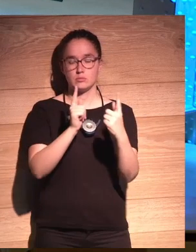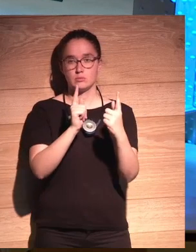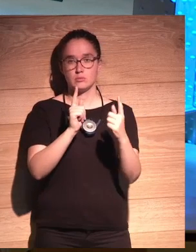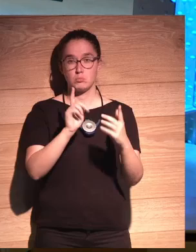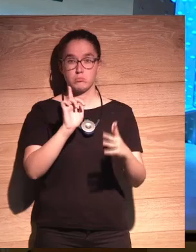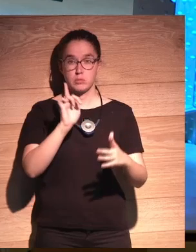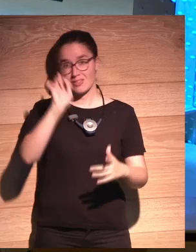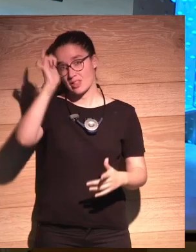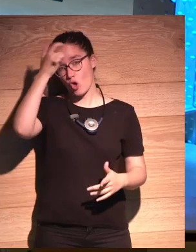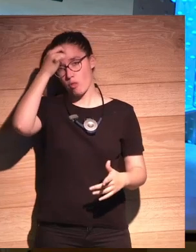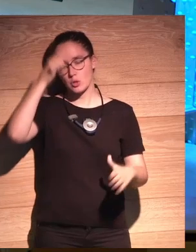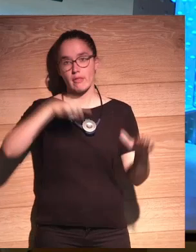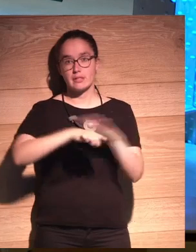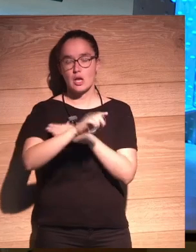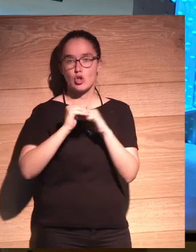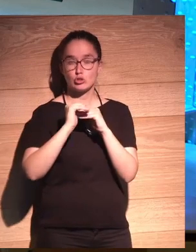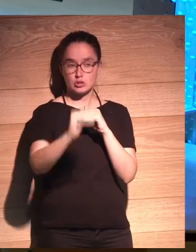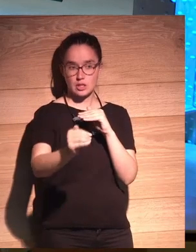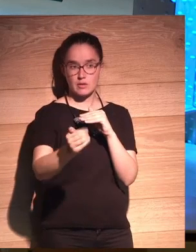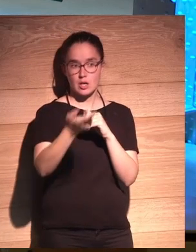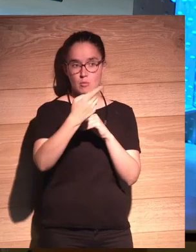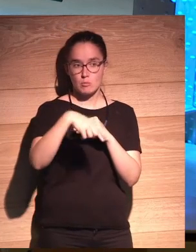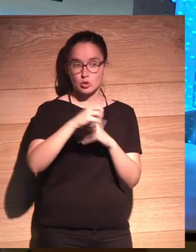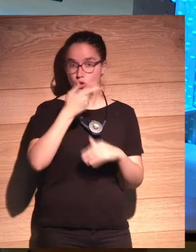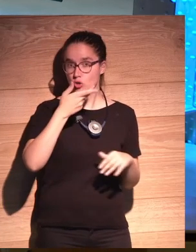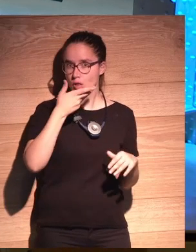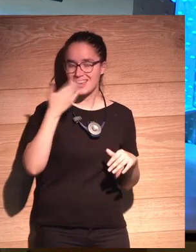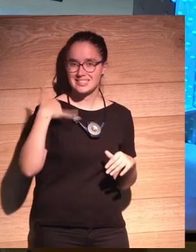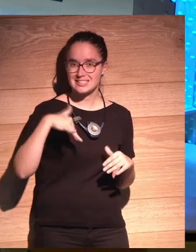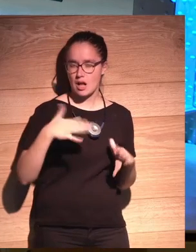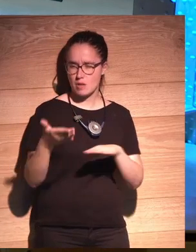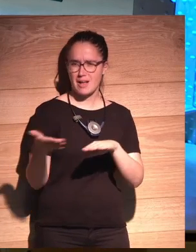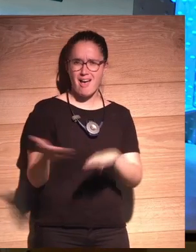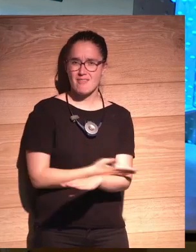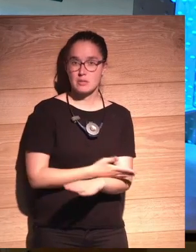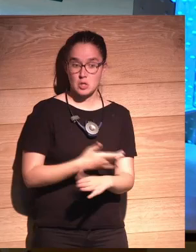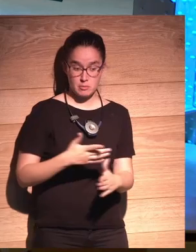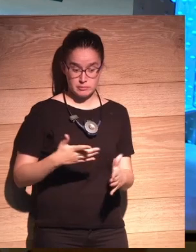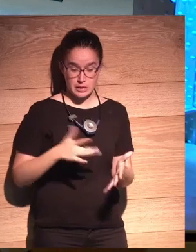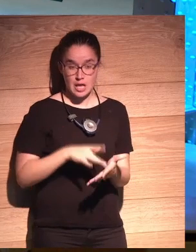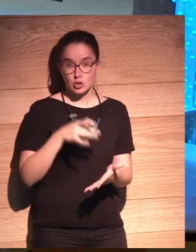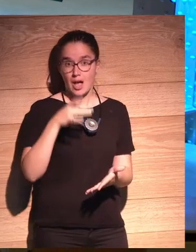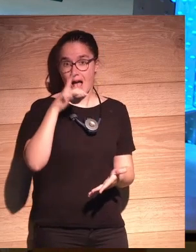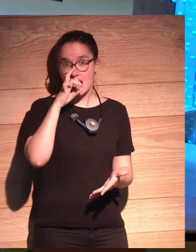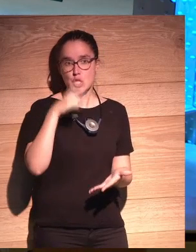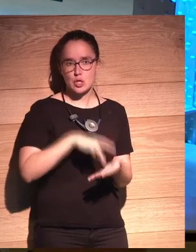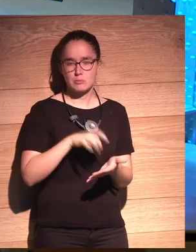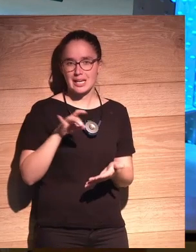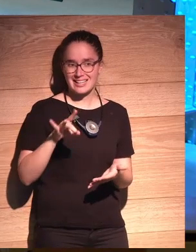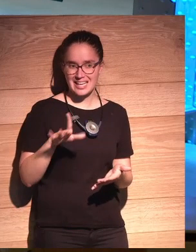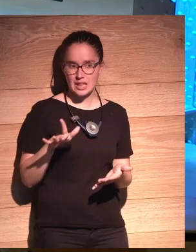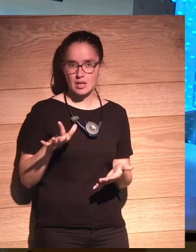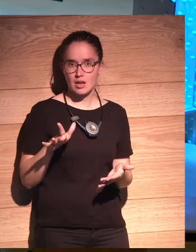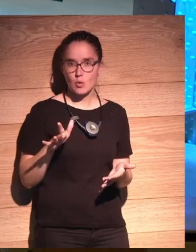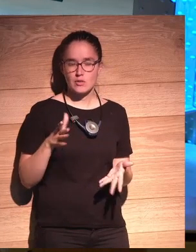epiphany, with regard to the concept of sustainable development, that you already knew this concept,